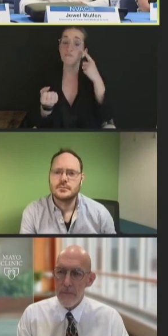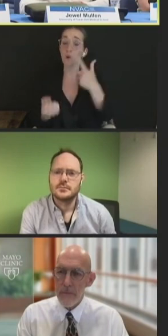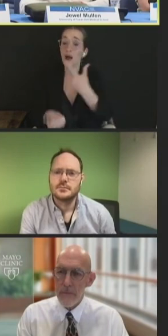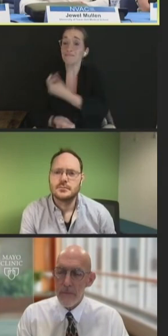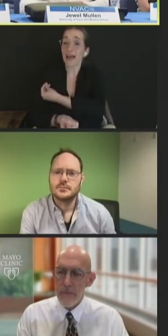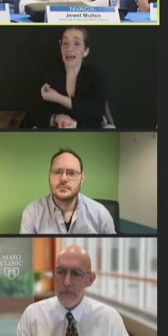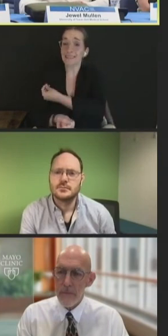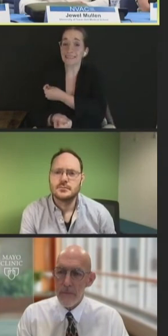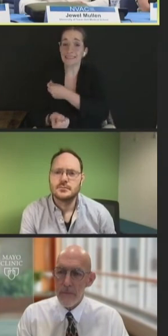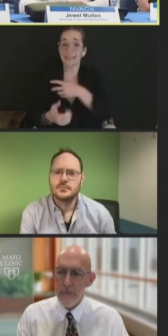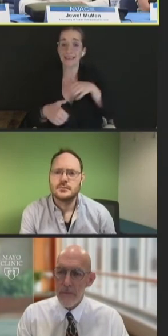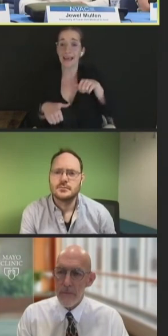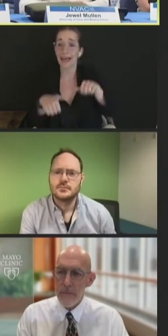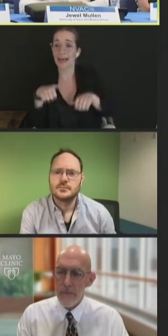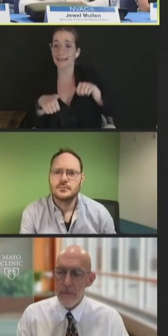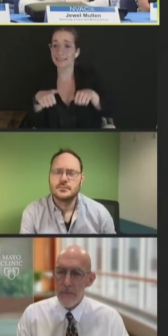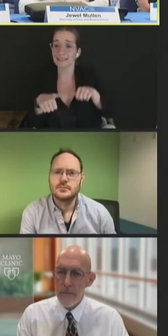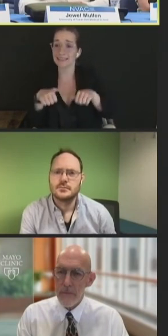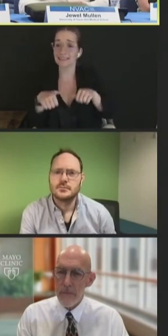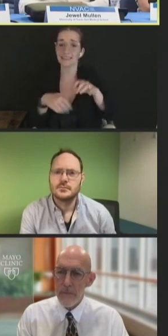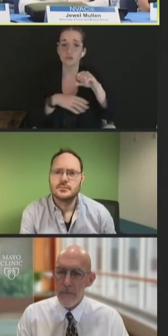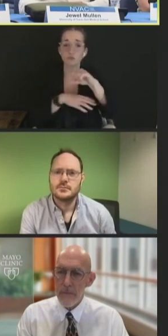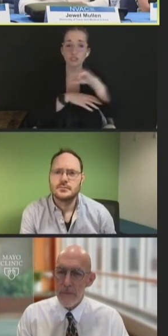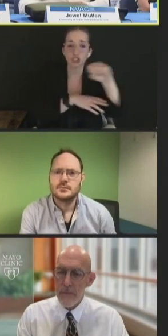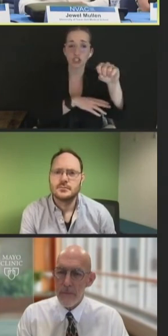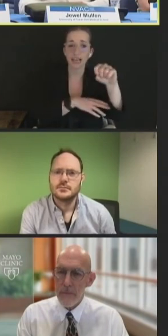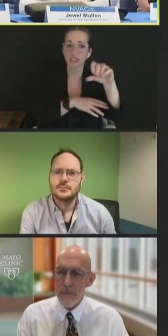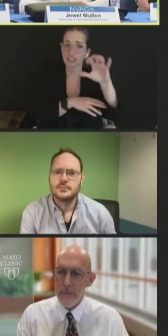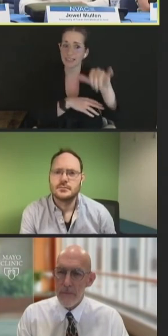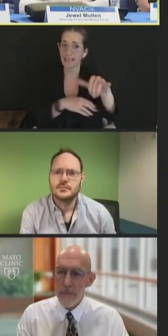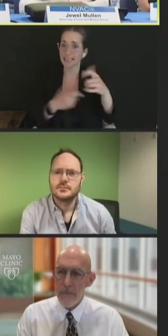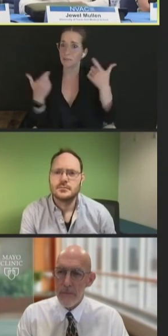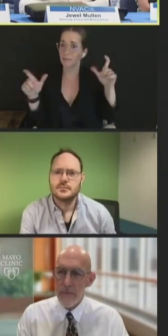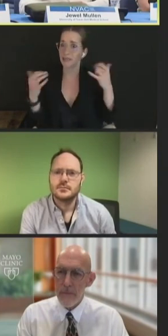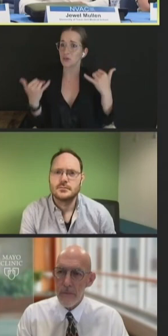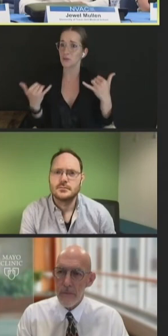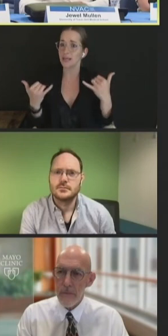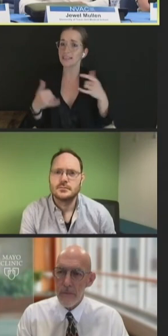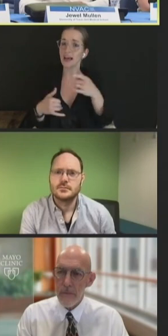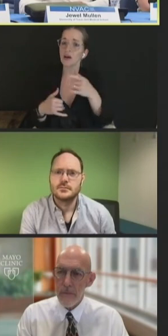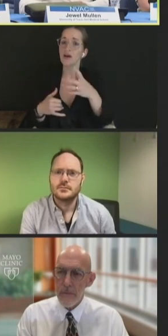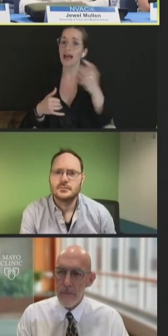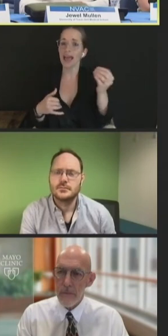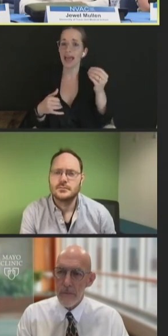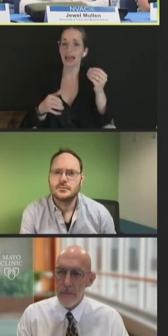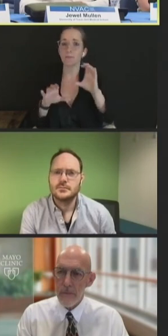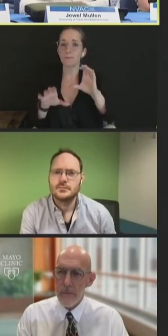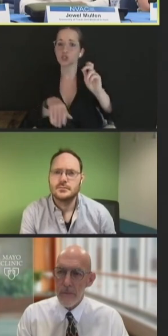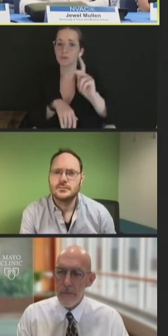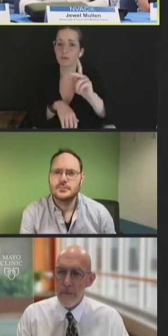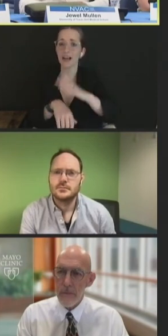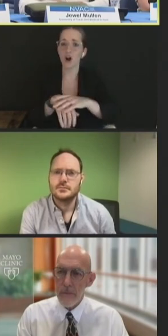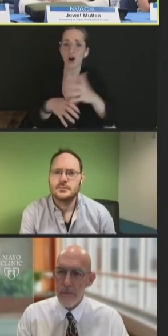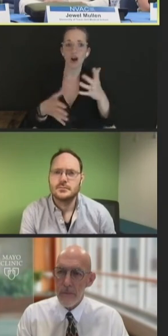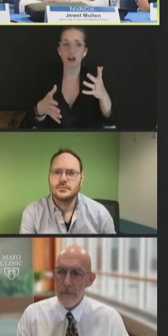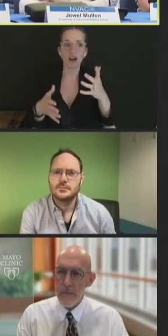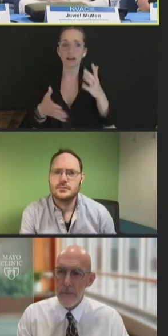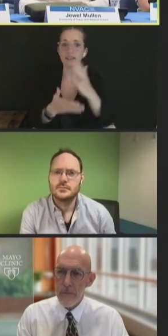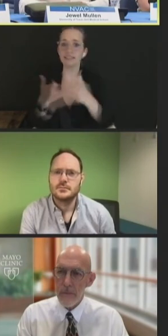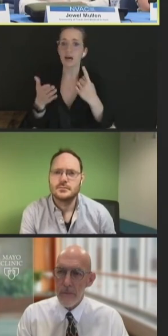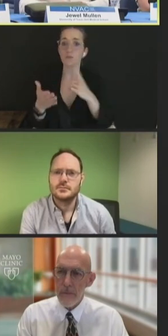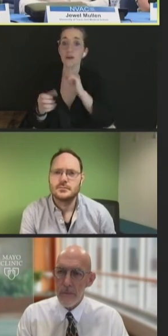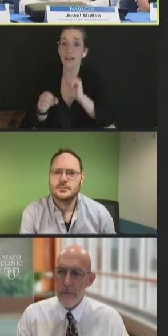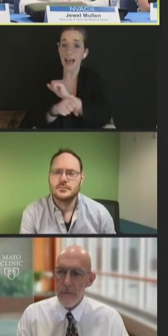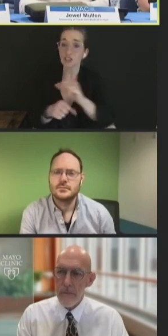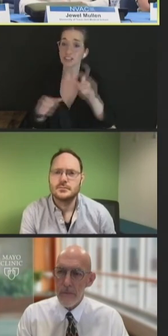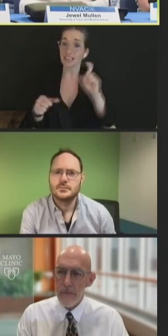vaccine rejection, and pushbacks on the notion that someone might actually need to get vaccinated for something, in the same way that